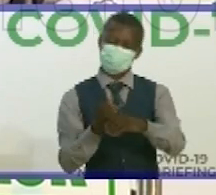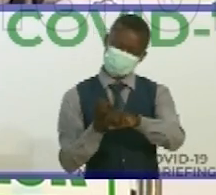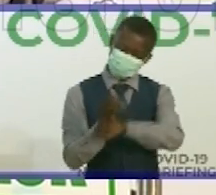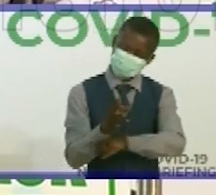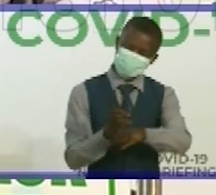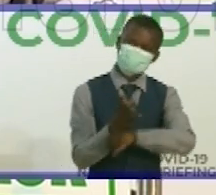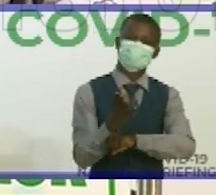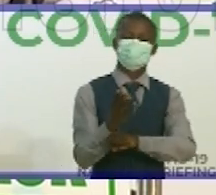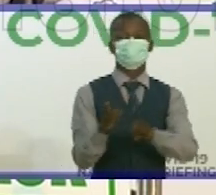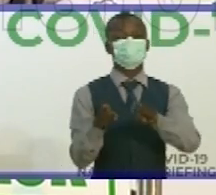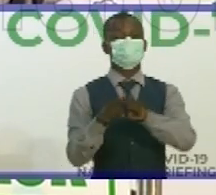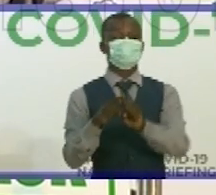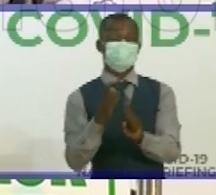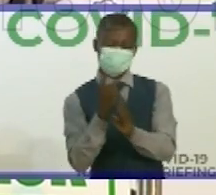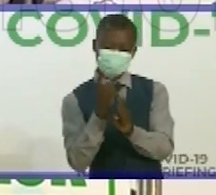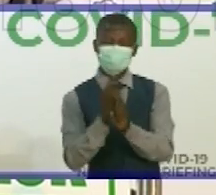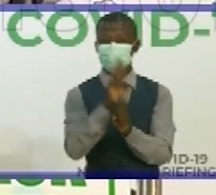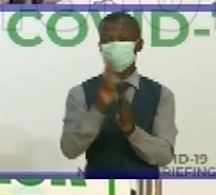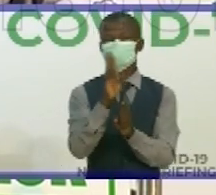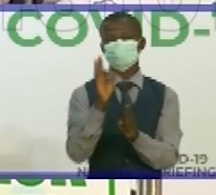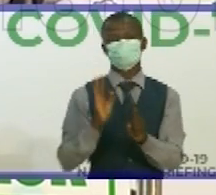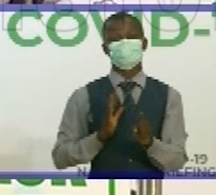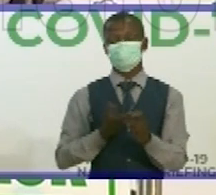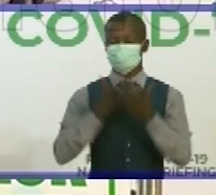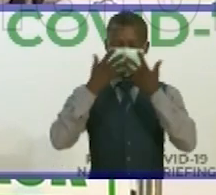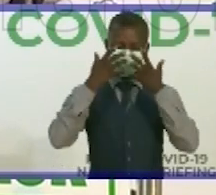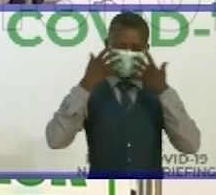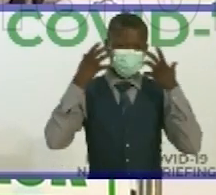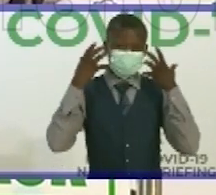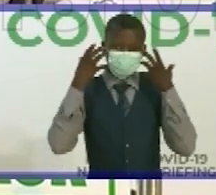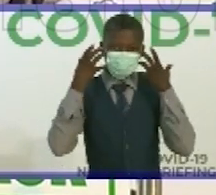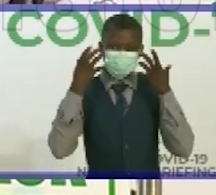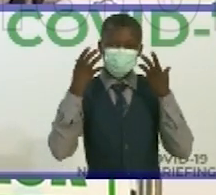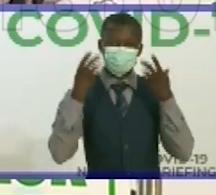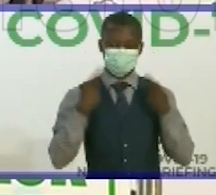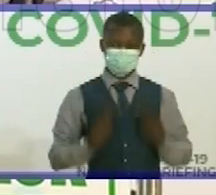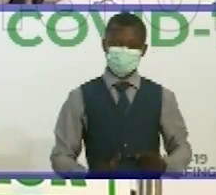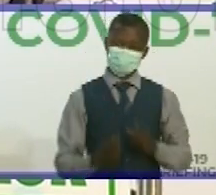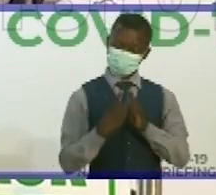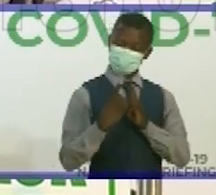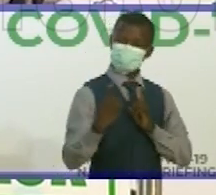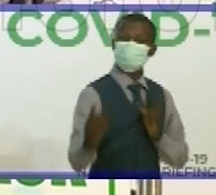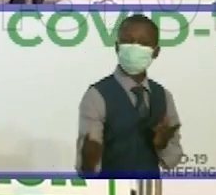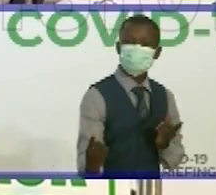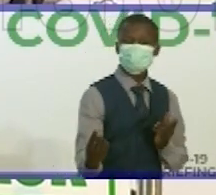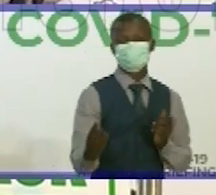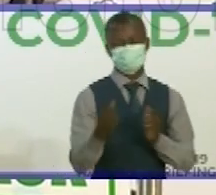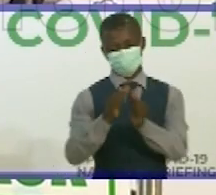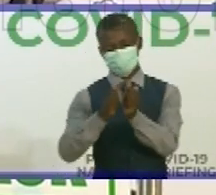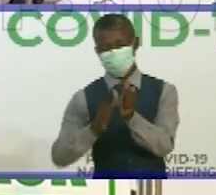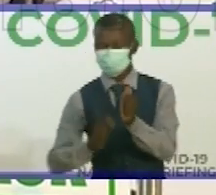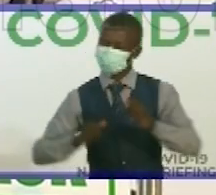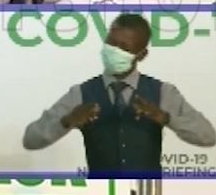such as appropriate wearing of face masks, physical distancing, and avoiding crowded